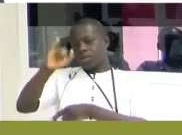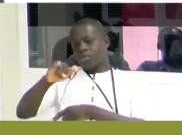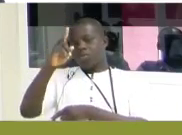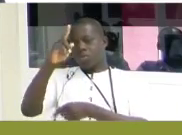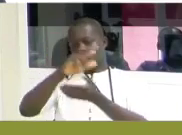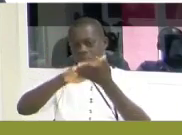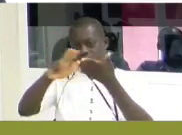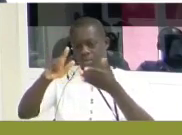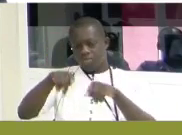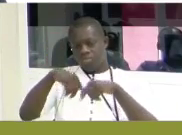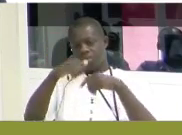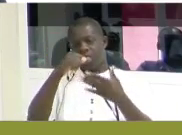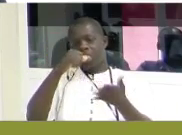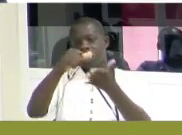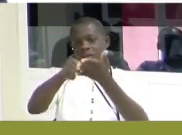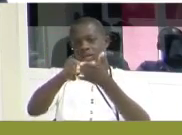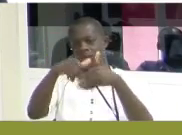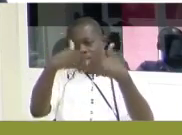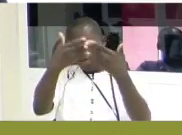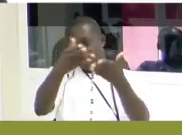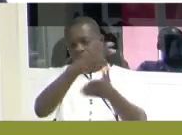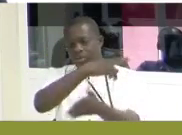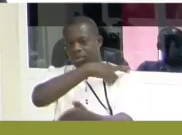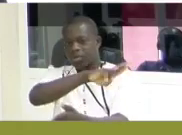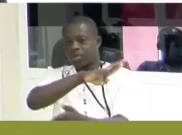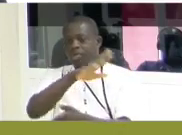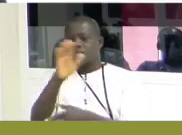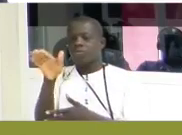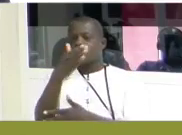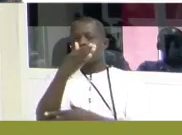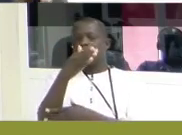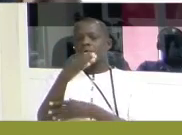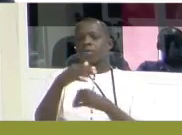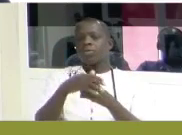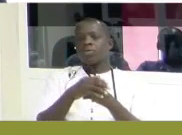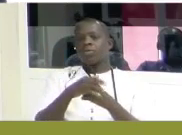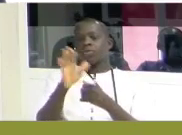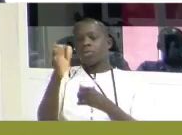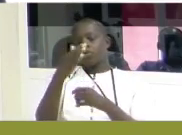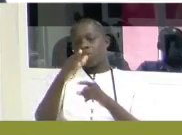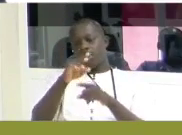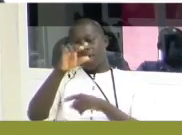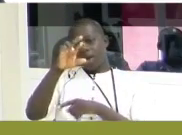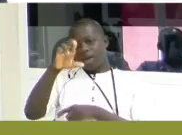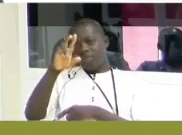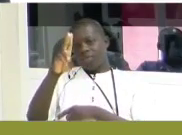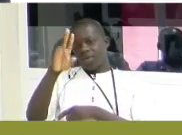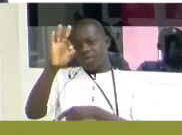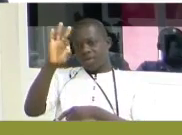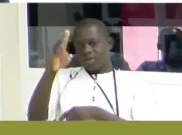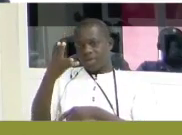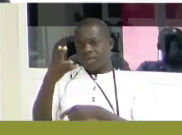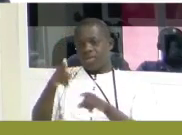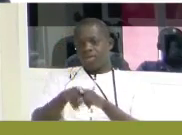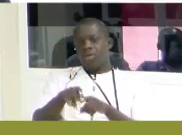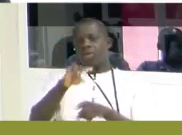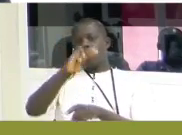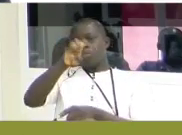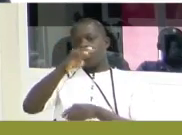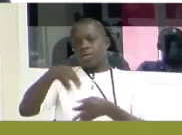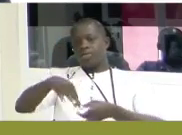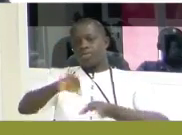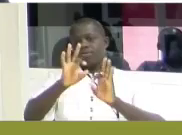my resignation. I went to RVTH, I tendered my resignation on Thursday, then Monday, I picked up that job at